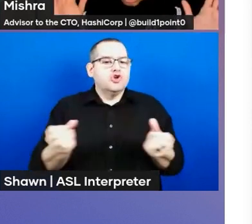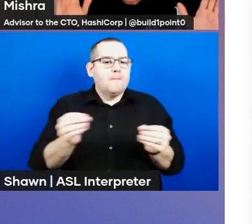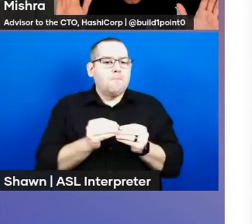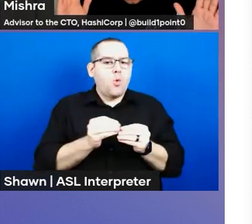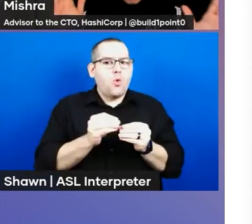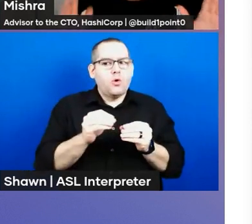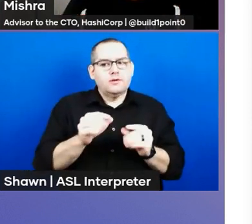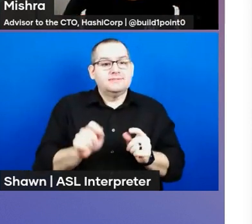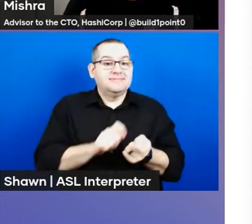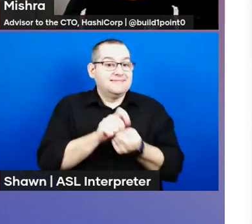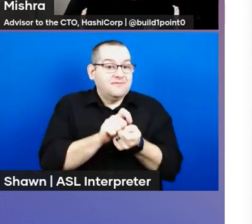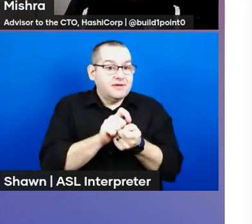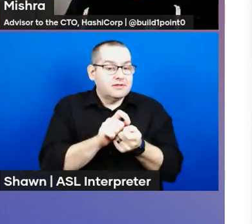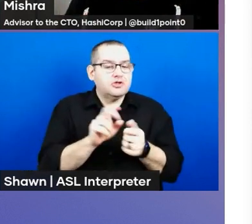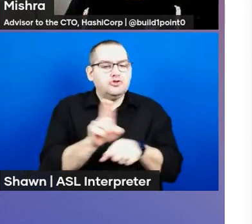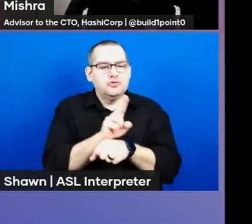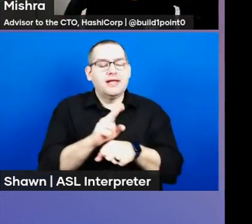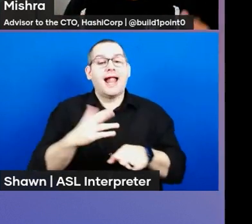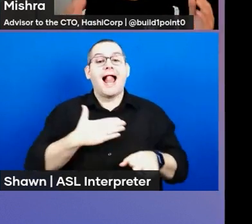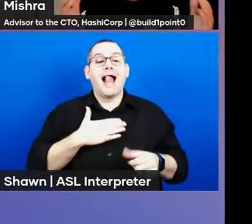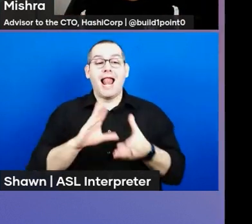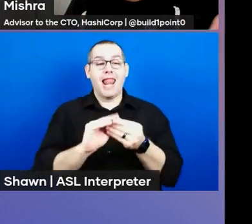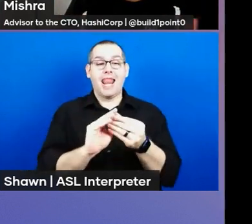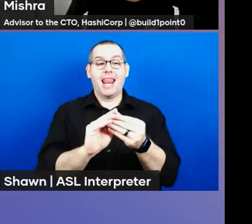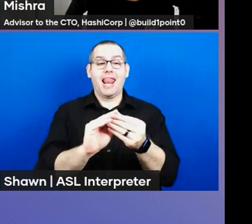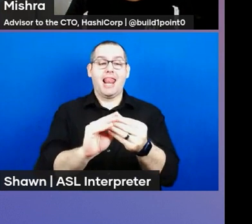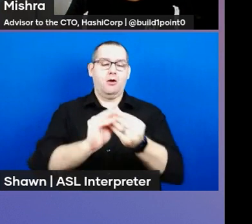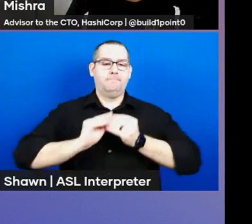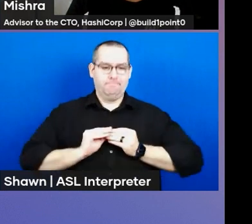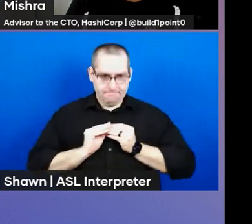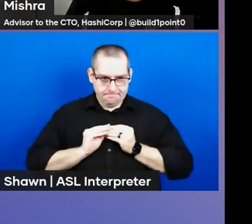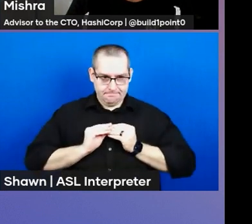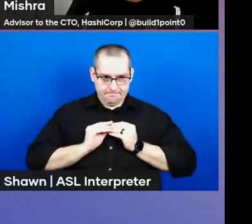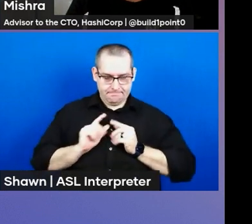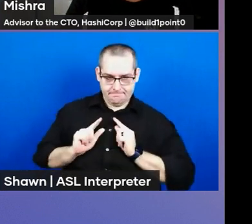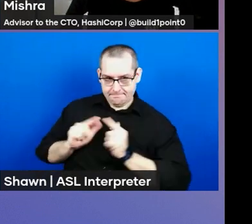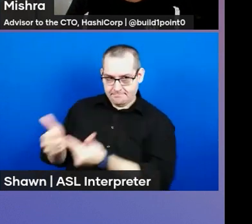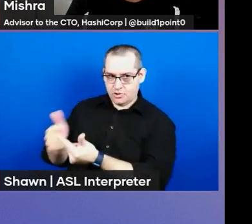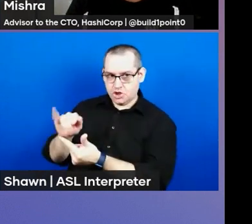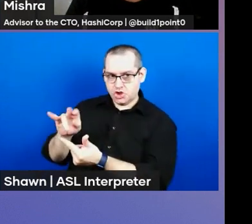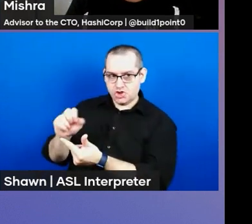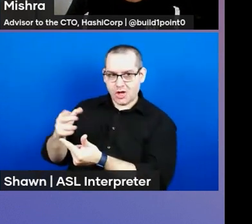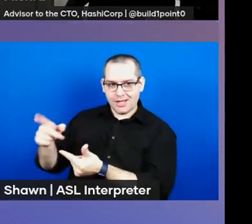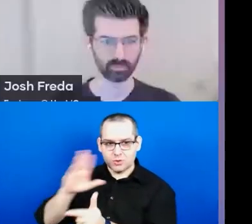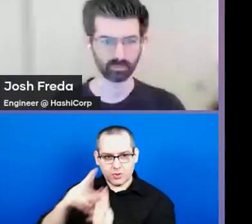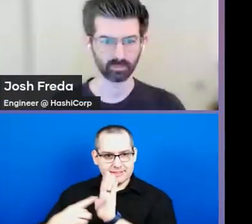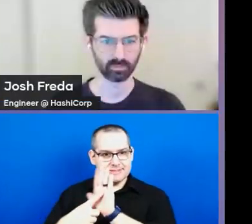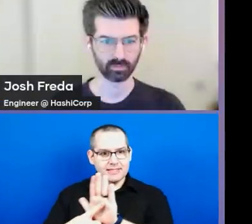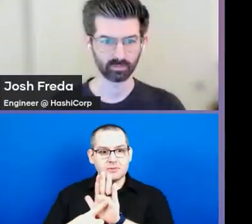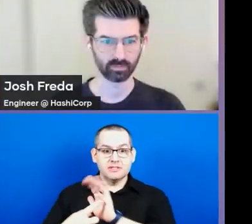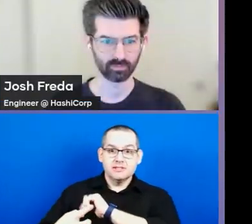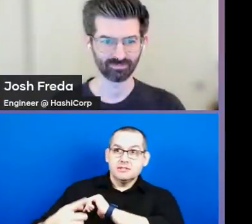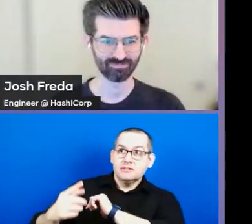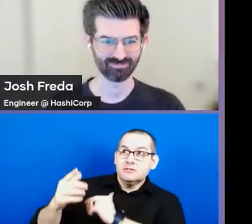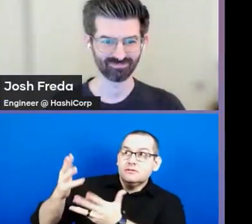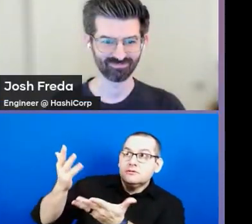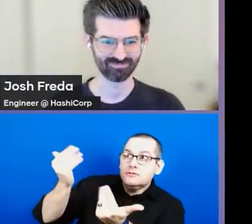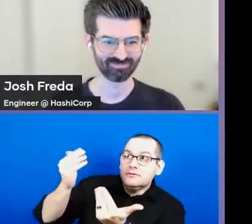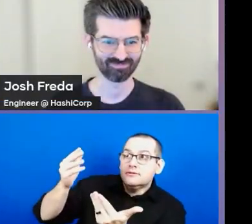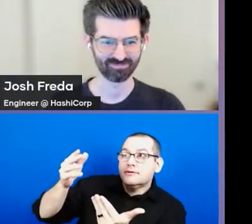here. So I will stop speaking, and I will, let Josh do a live demo and tempt the demo gods and see how that goes for